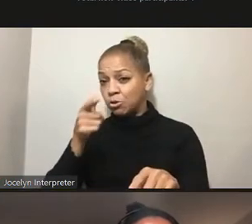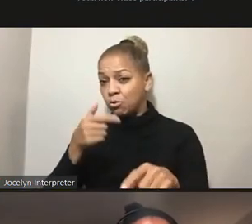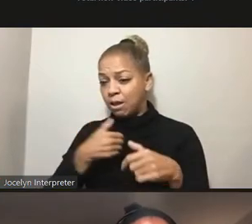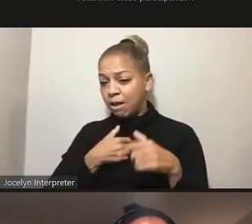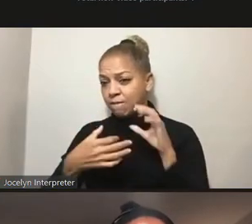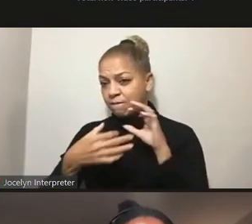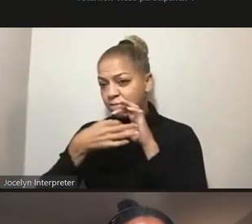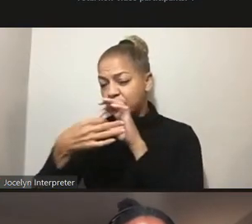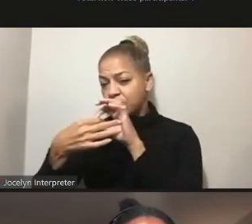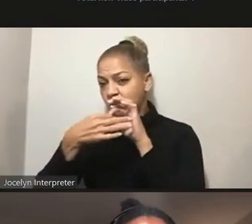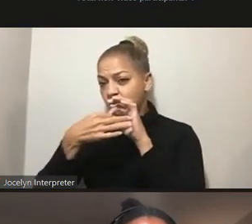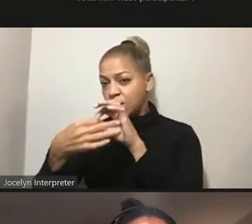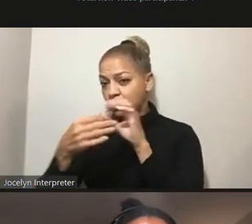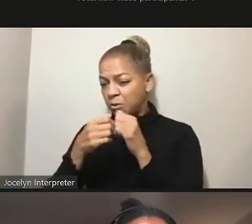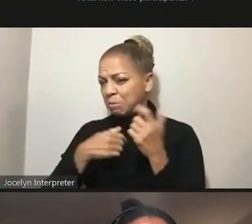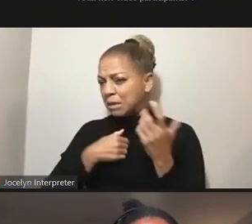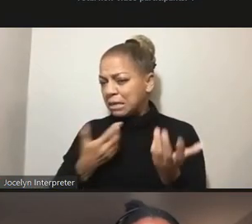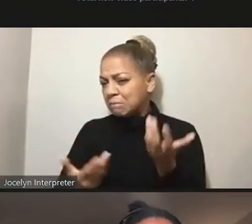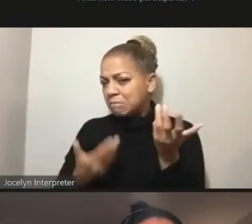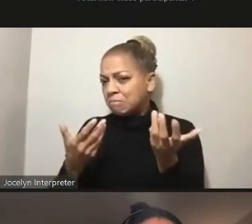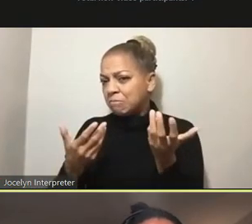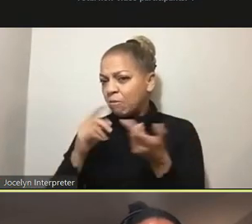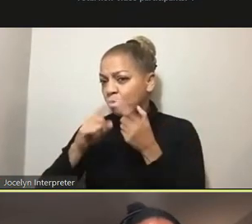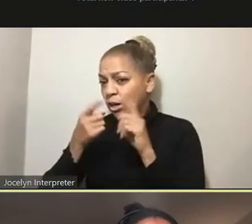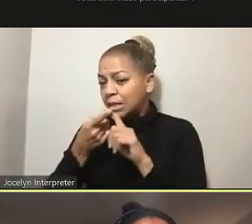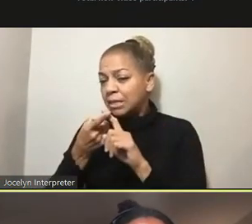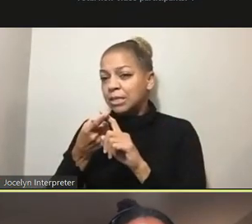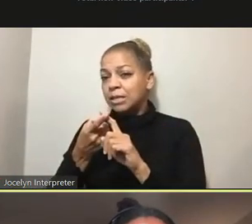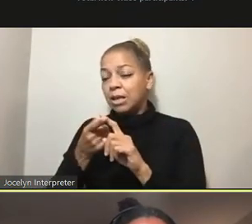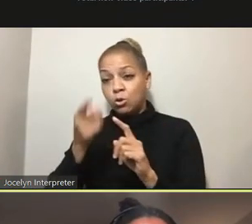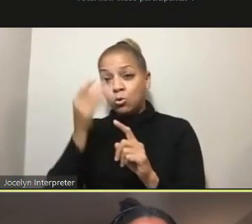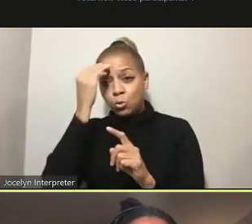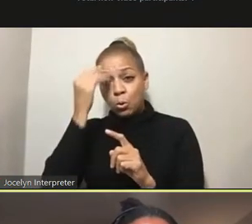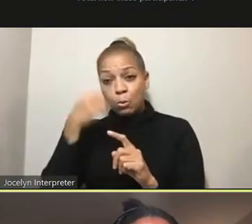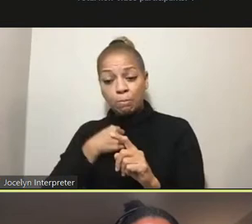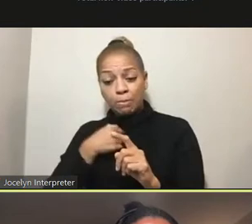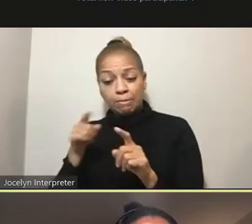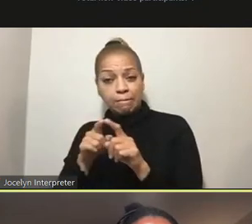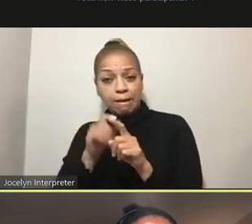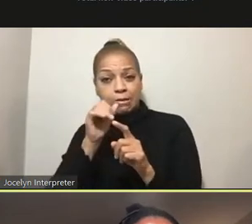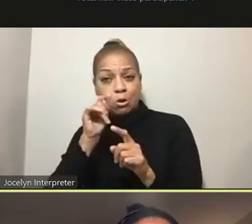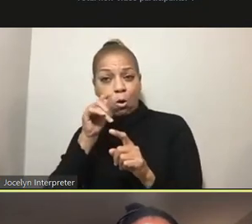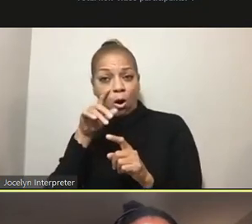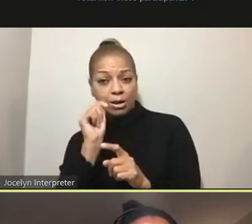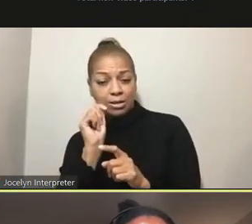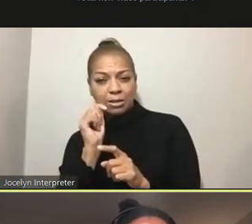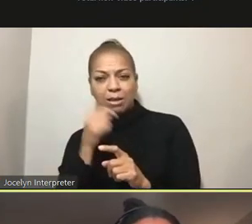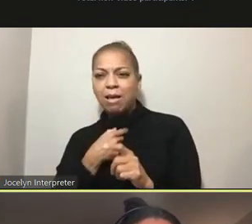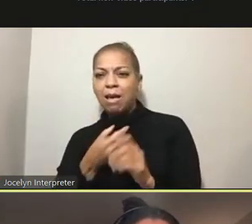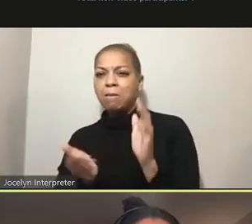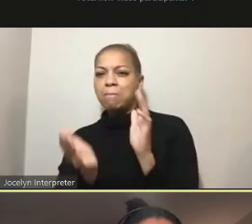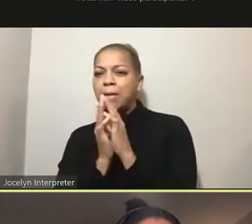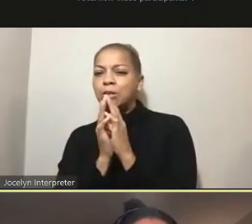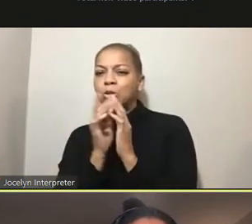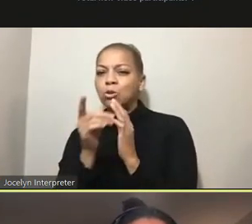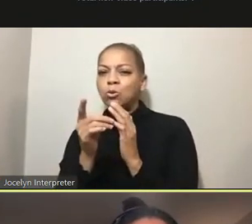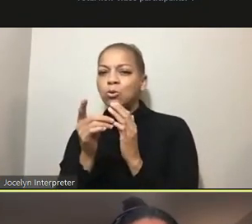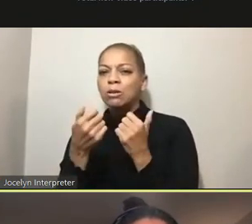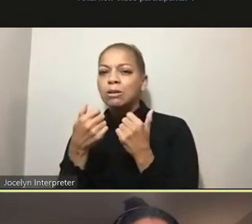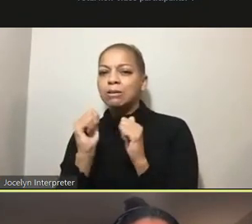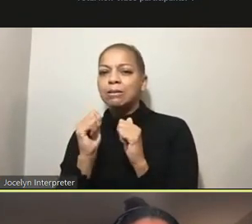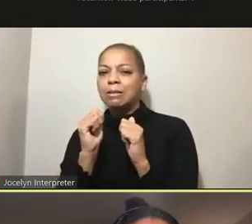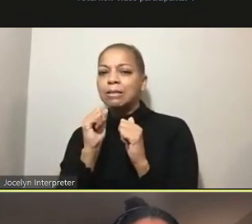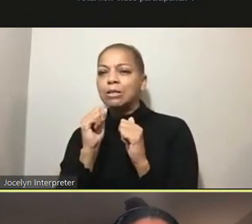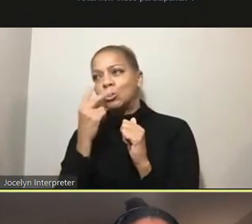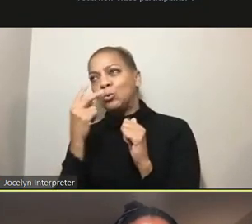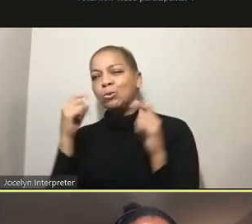a closer relationship to me, and you know me as an artist? So I'm asking you two kind of complicated questions,